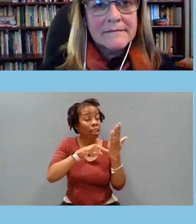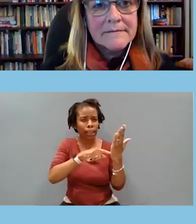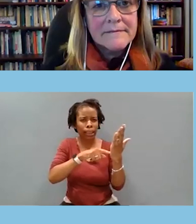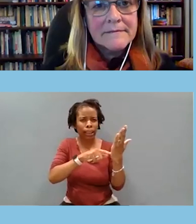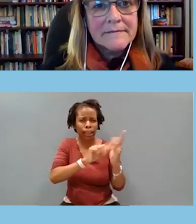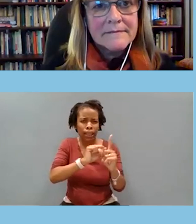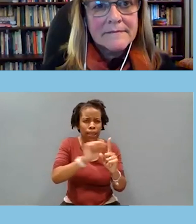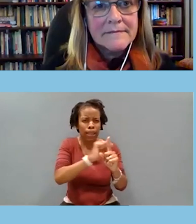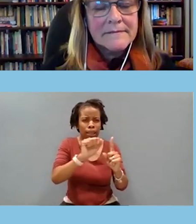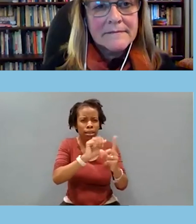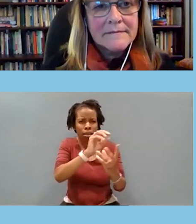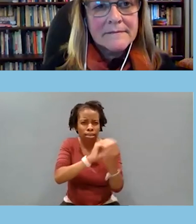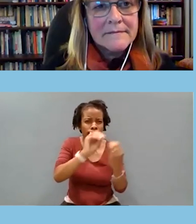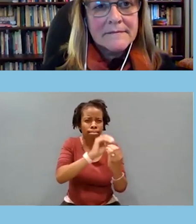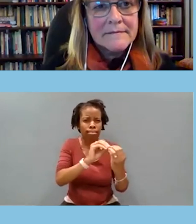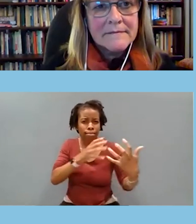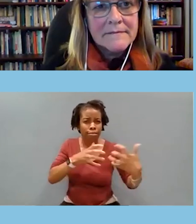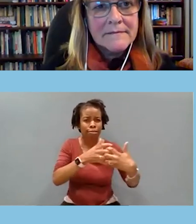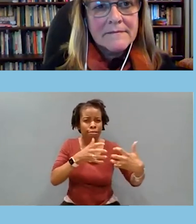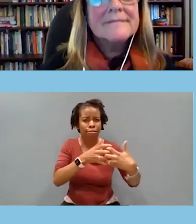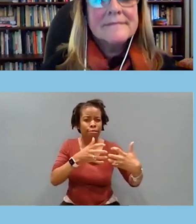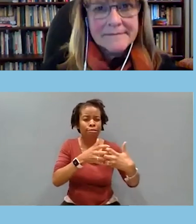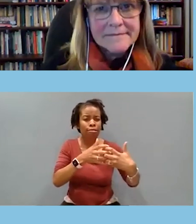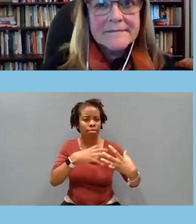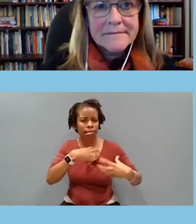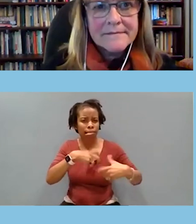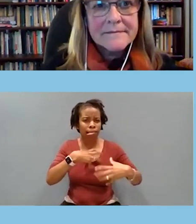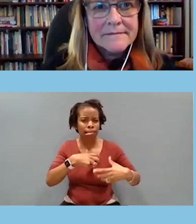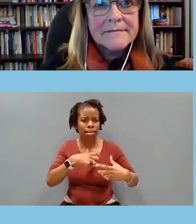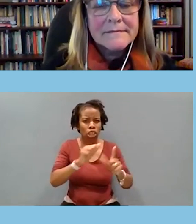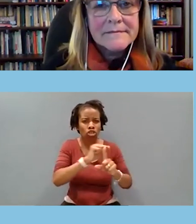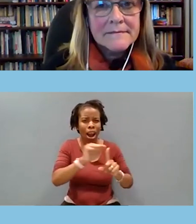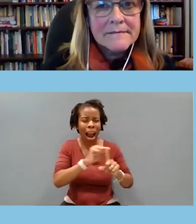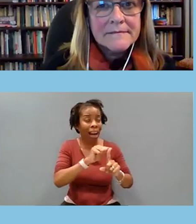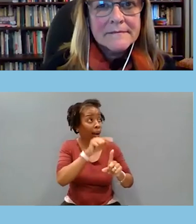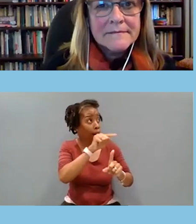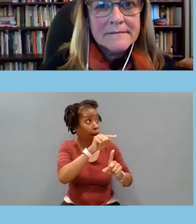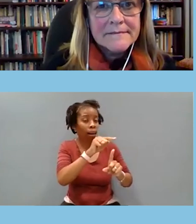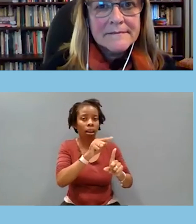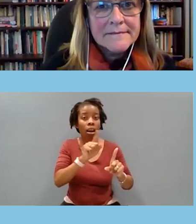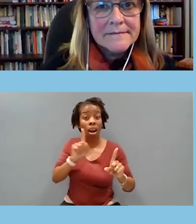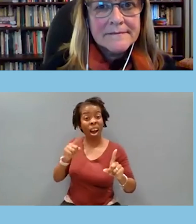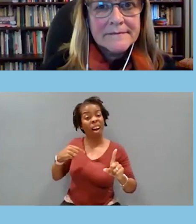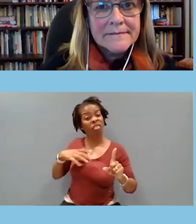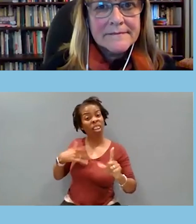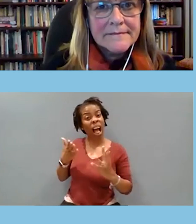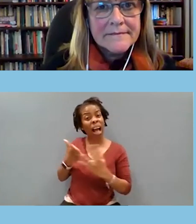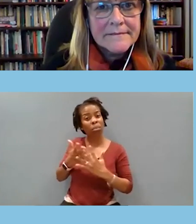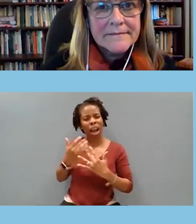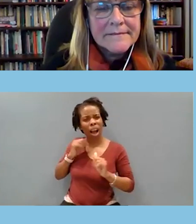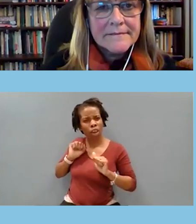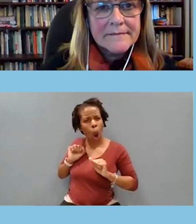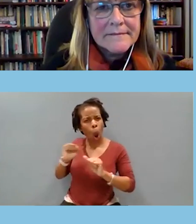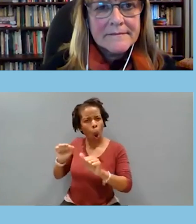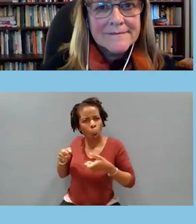the idea that, you know, there is a grammar of accessibility. And I think that really speaks to your